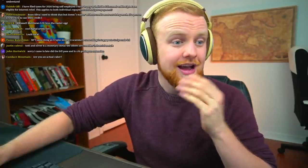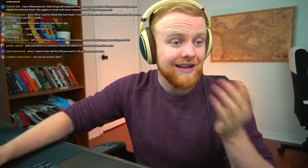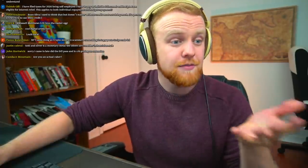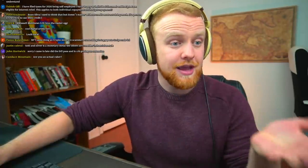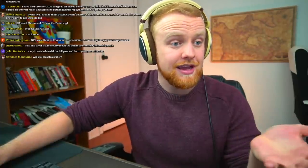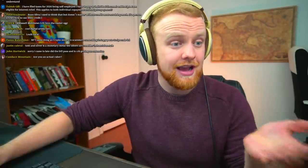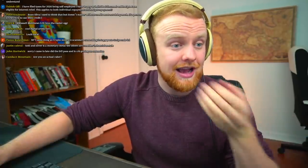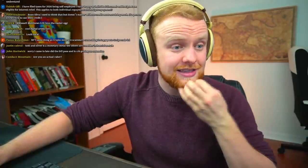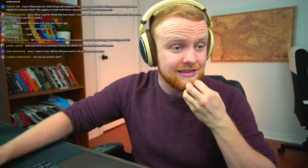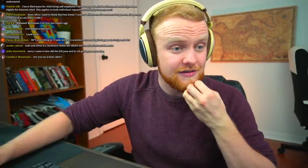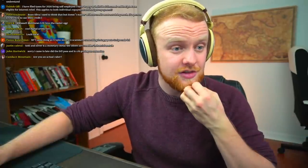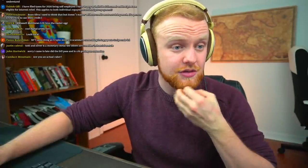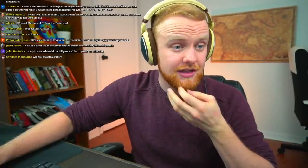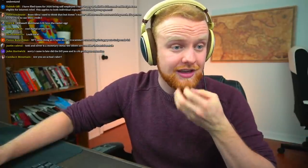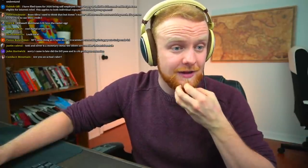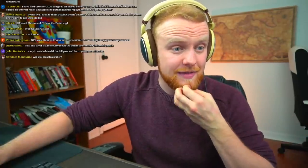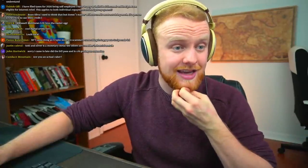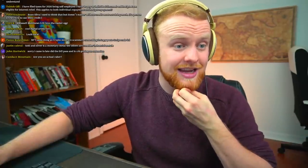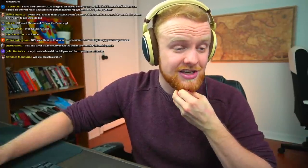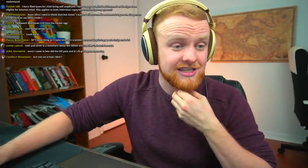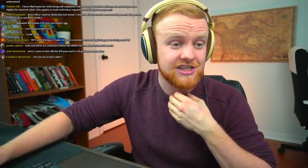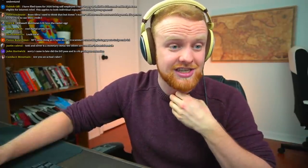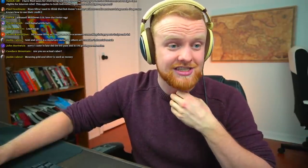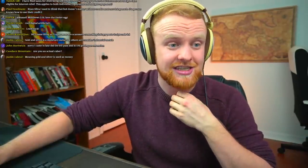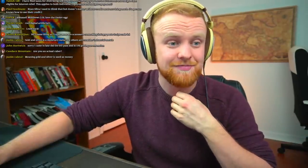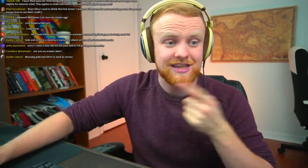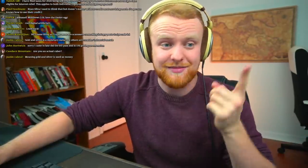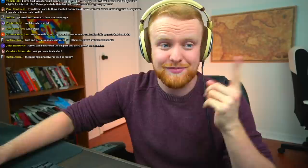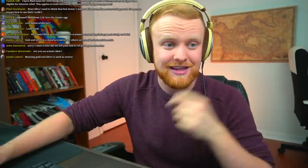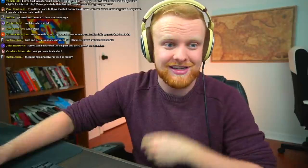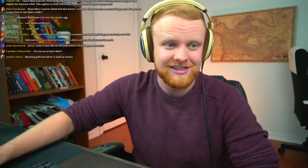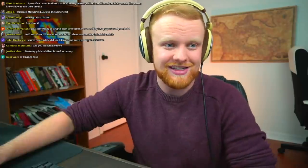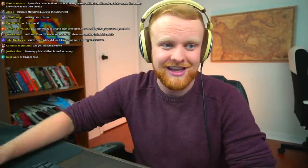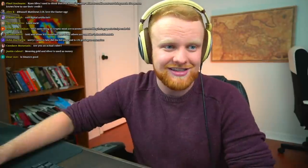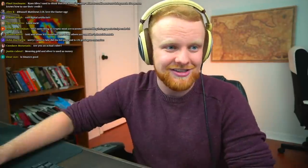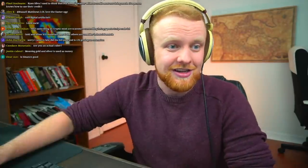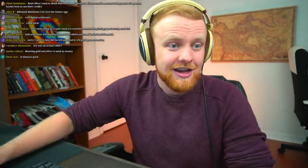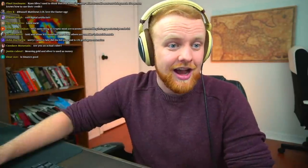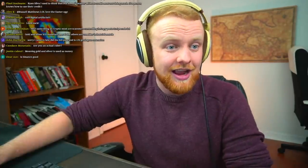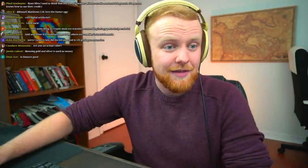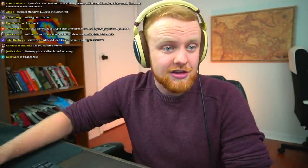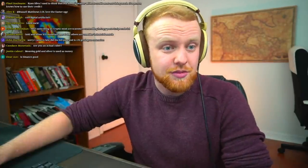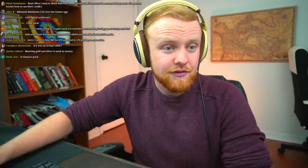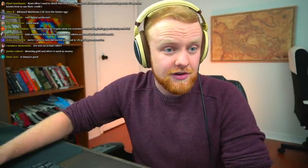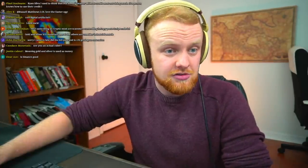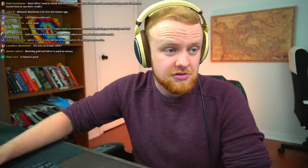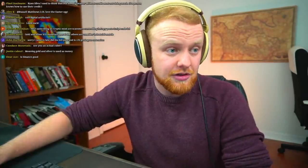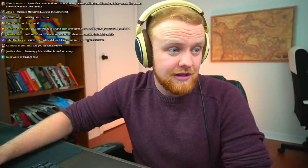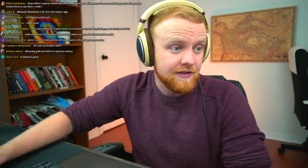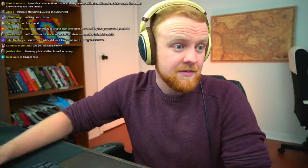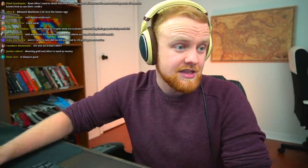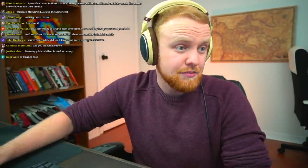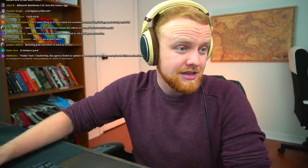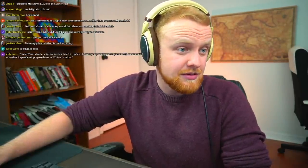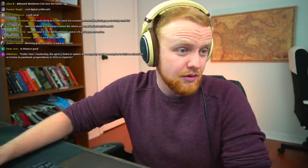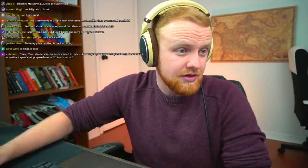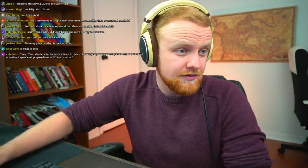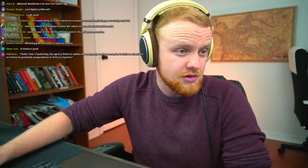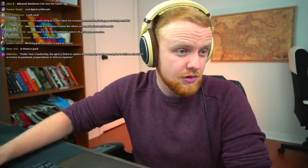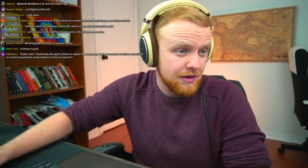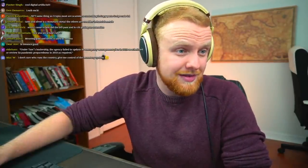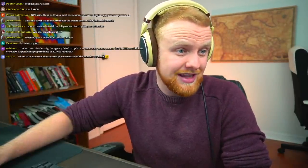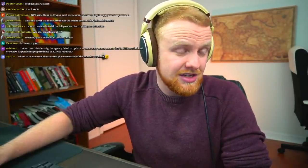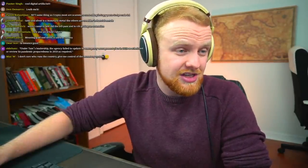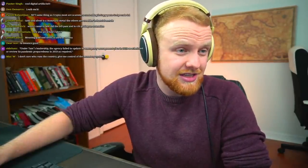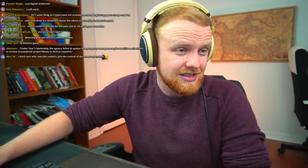self-employed. I have to pay as individual income and HST GST, same as me. I just did that too. I am eligible for interest relief. This applies to both